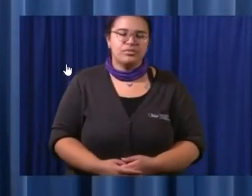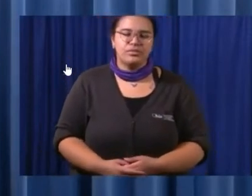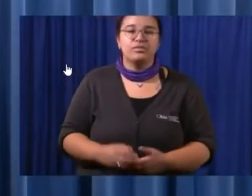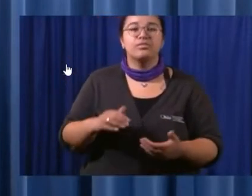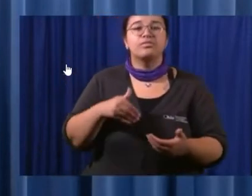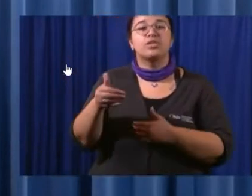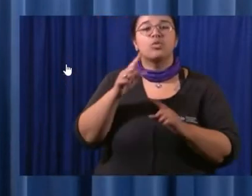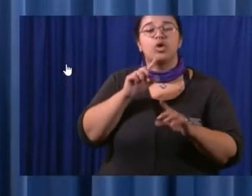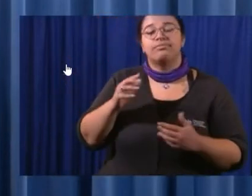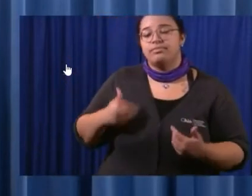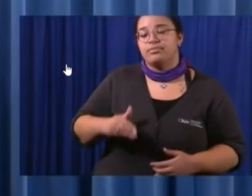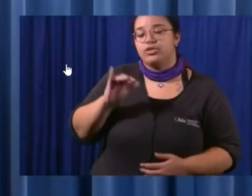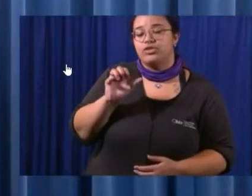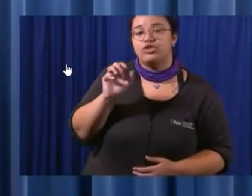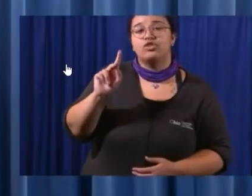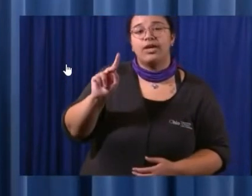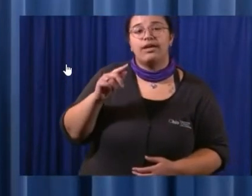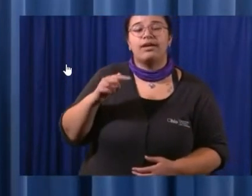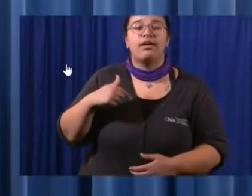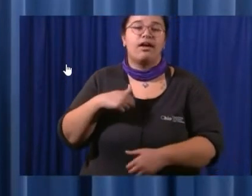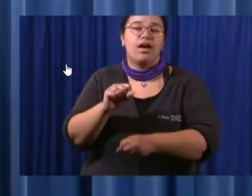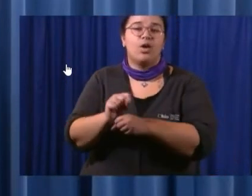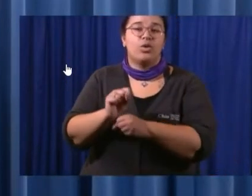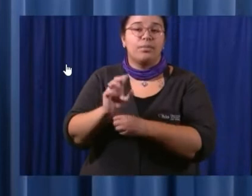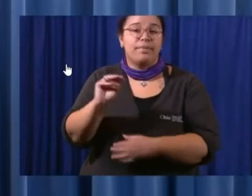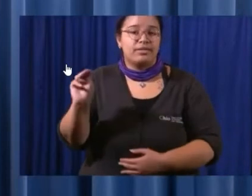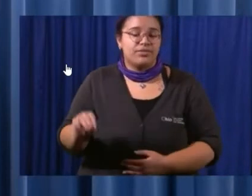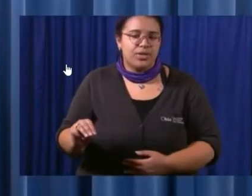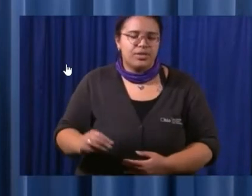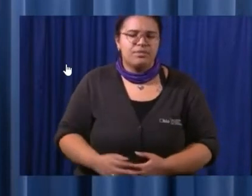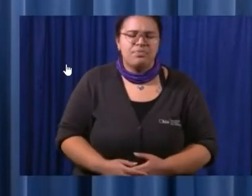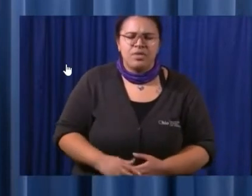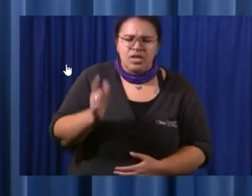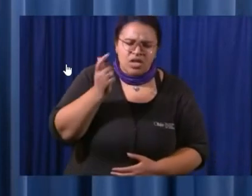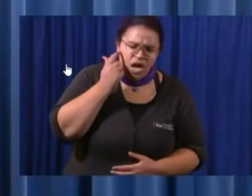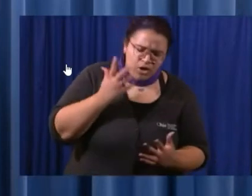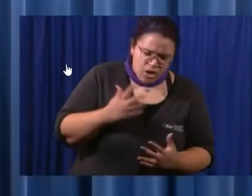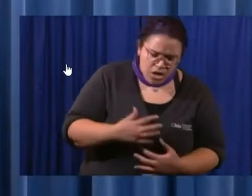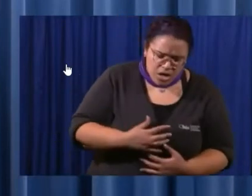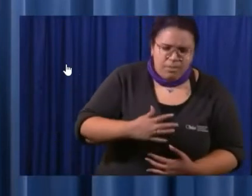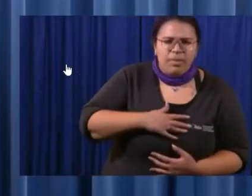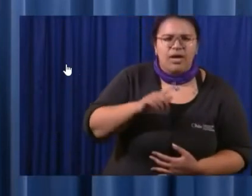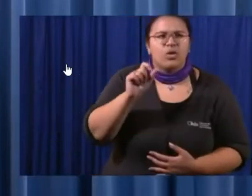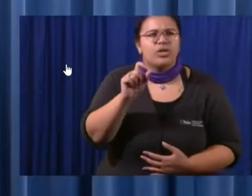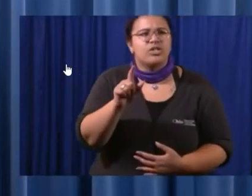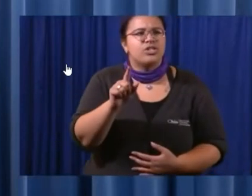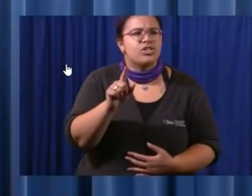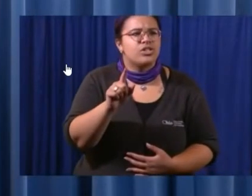Jack Windsor, WMFD TV in Mansfield. Governor, my question is for you. It's going to be...